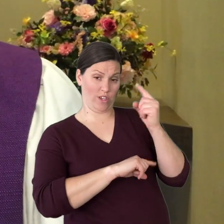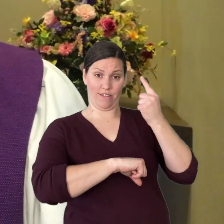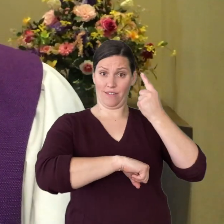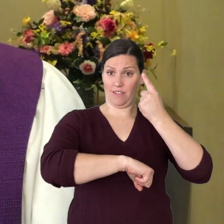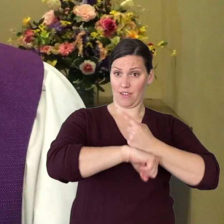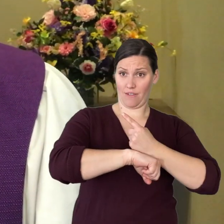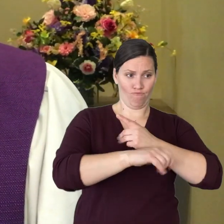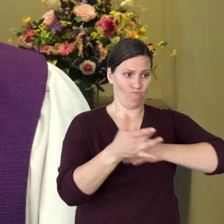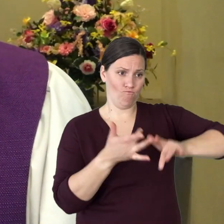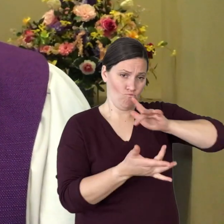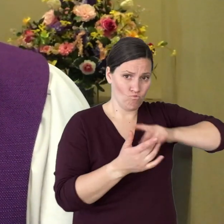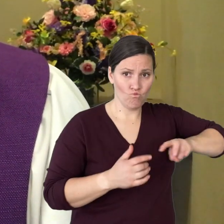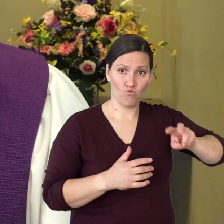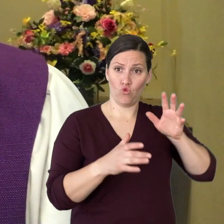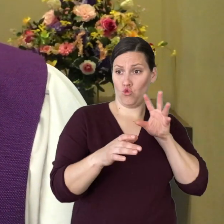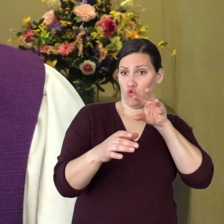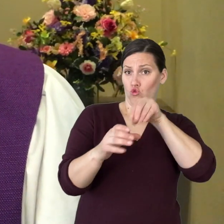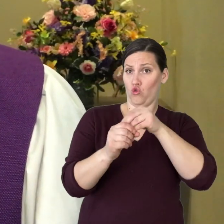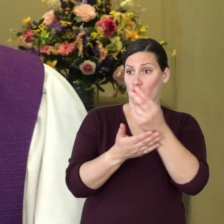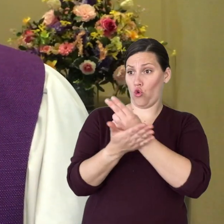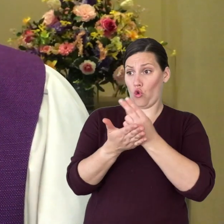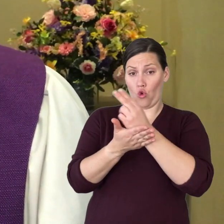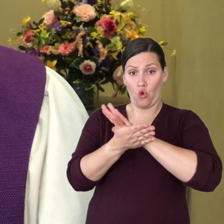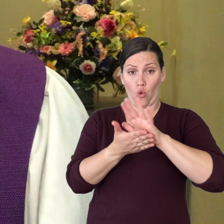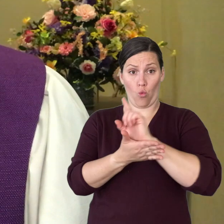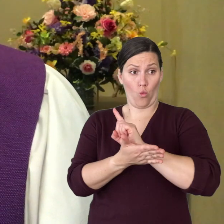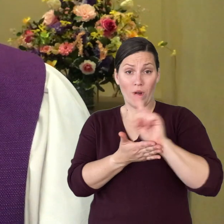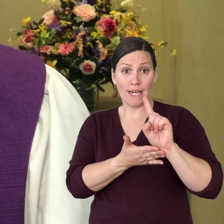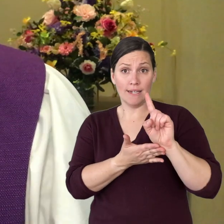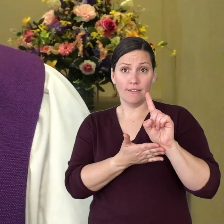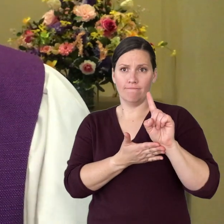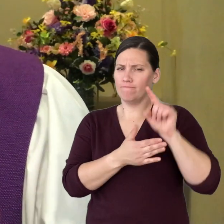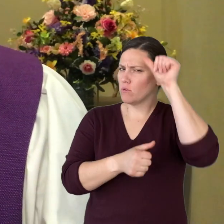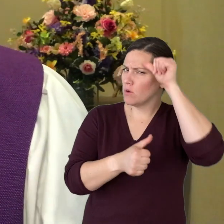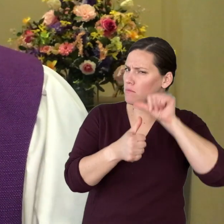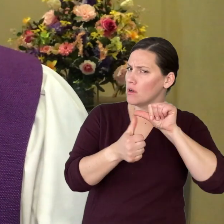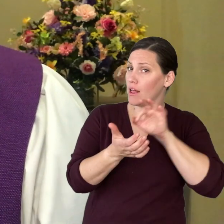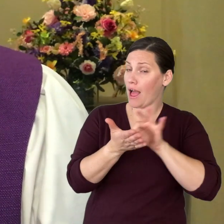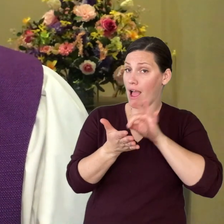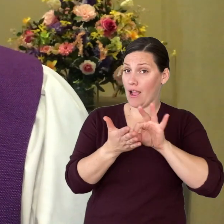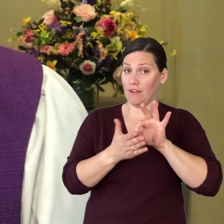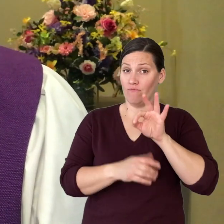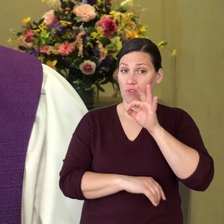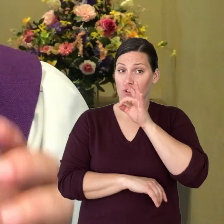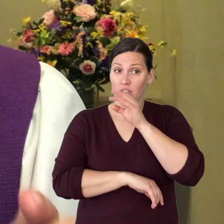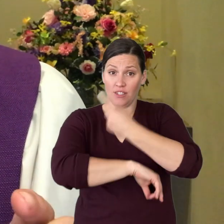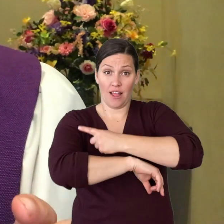40-day journey that will take us into Holy Week. Remember, when you're counting the days of